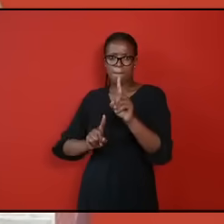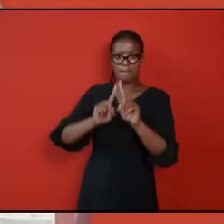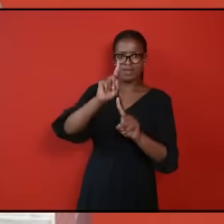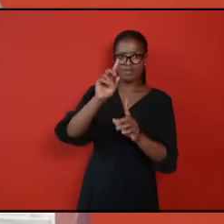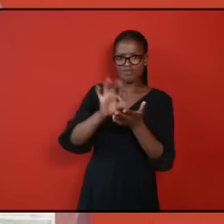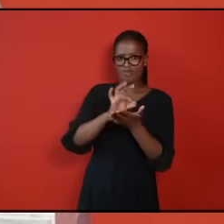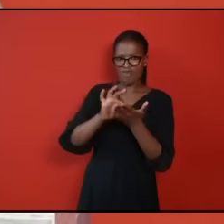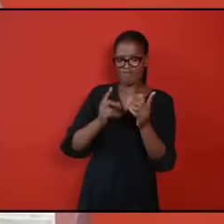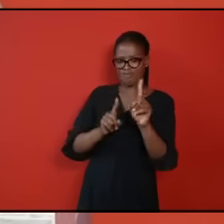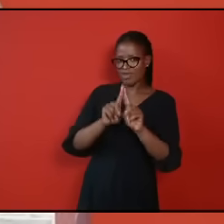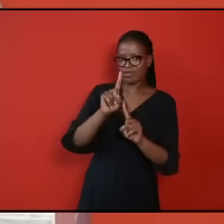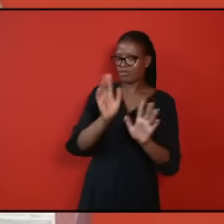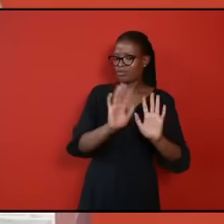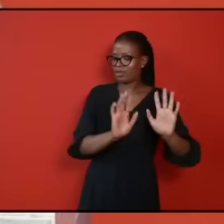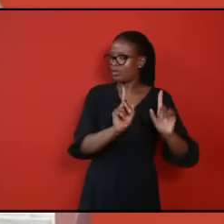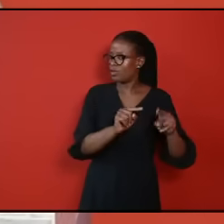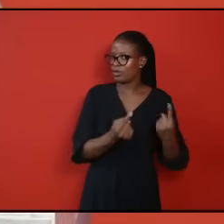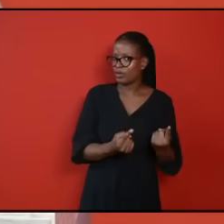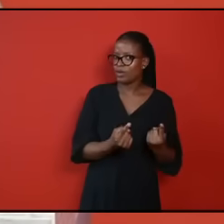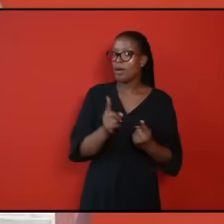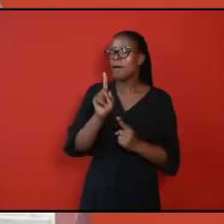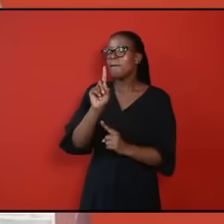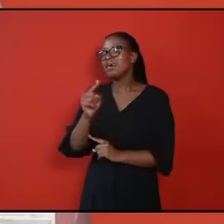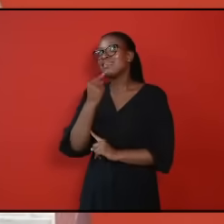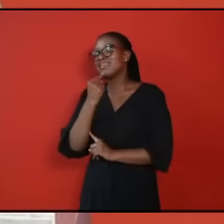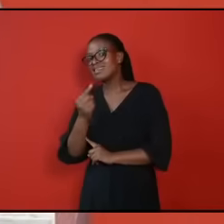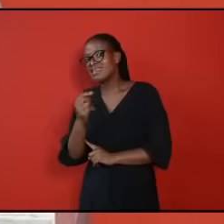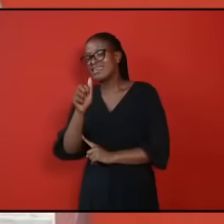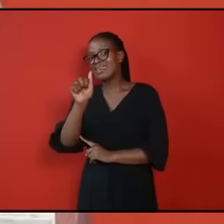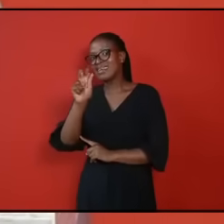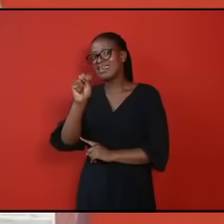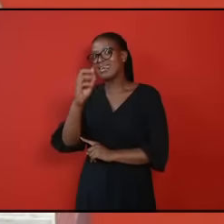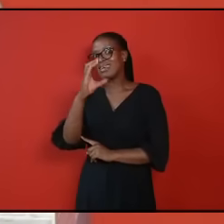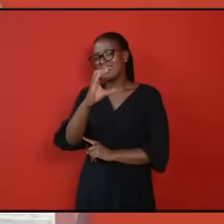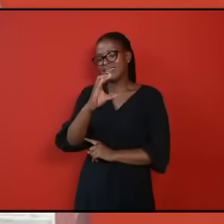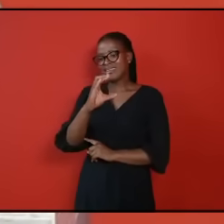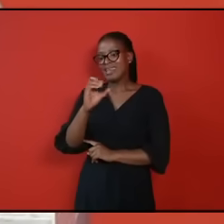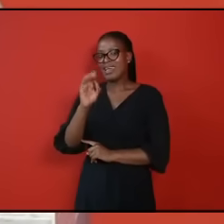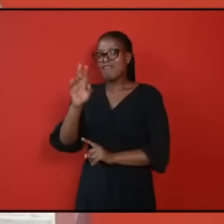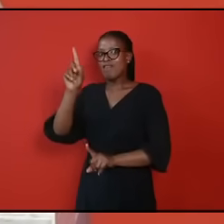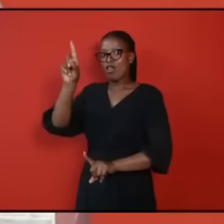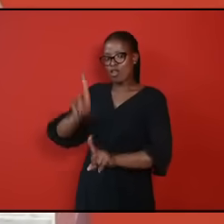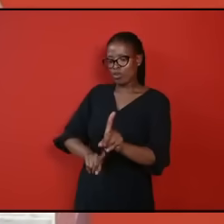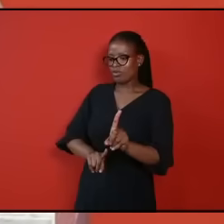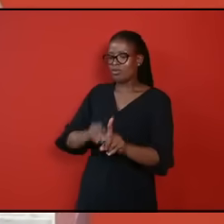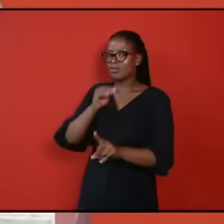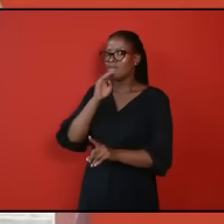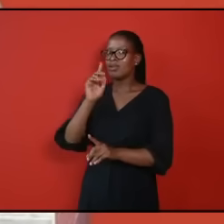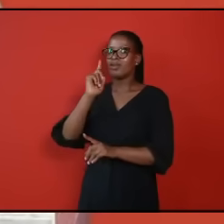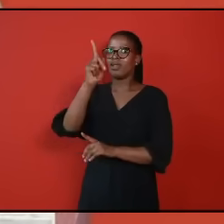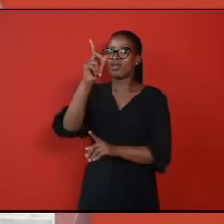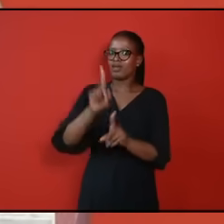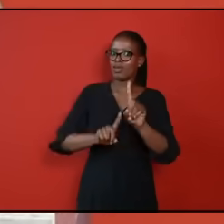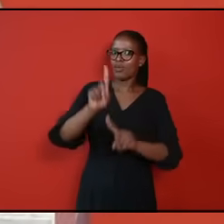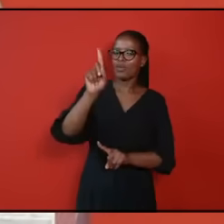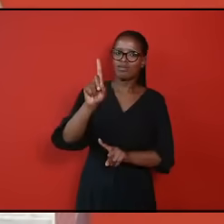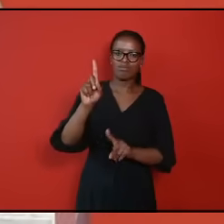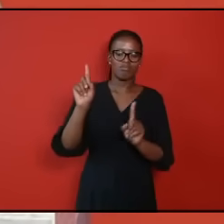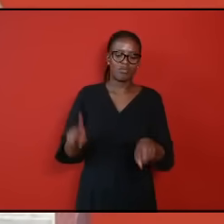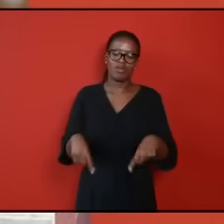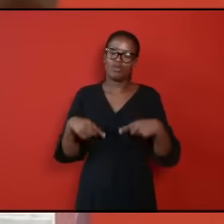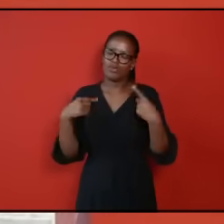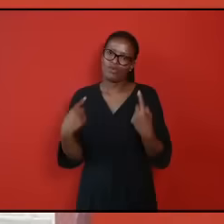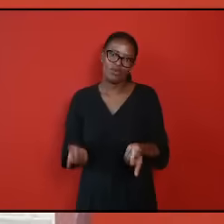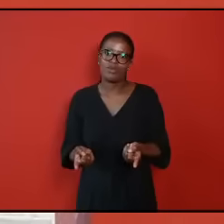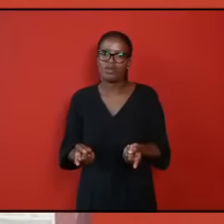to you, where ANC loses, never regains. The ANC lost the metros in 2016.